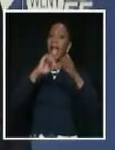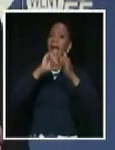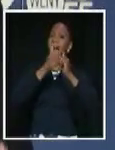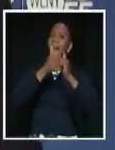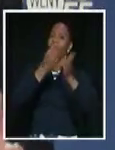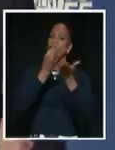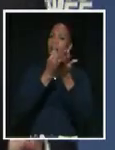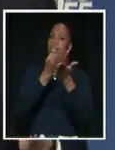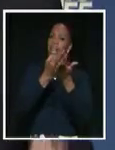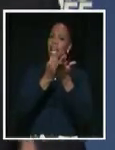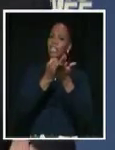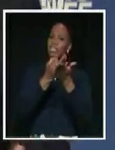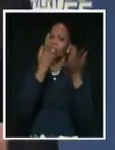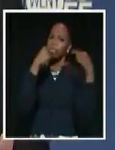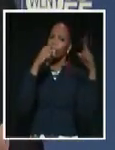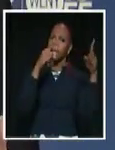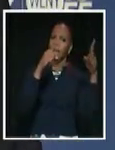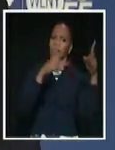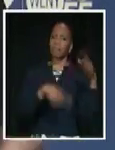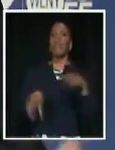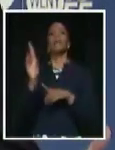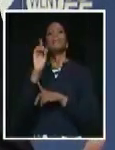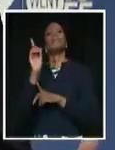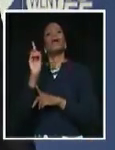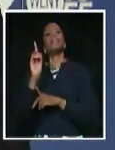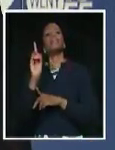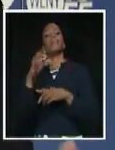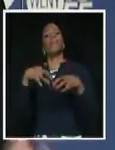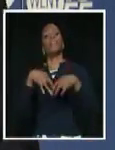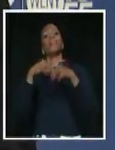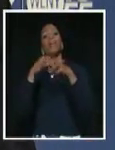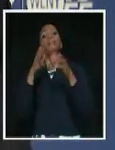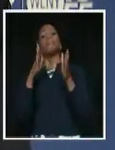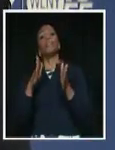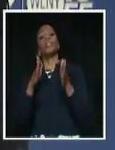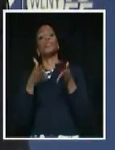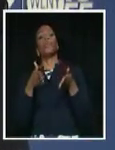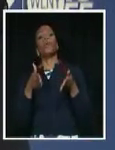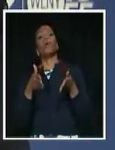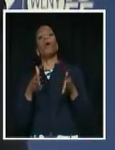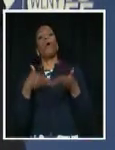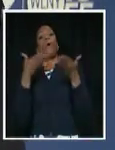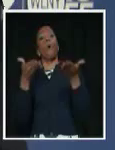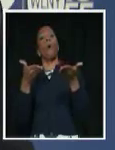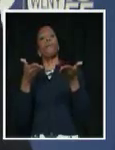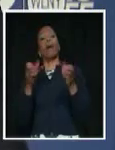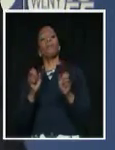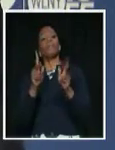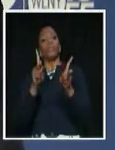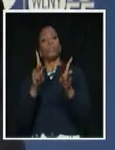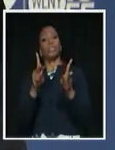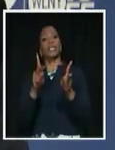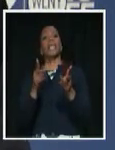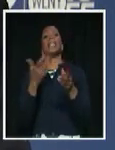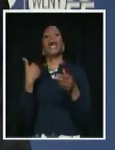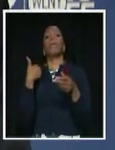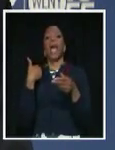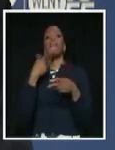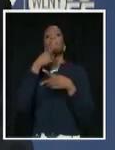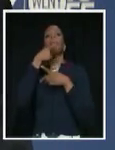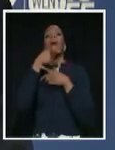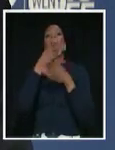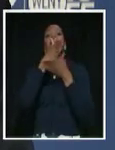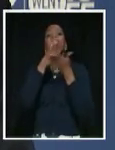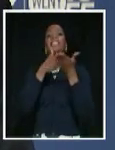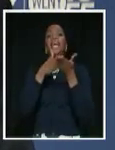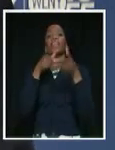would offer to developers is opportunities that they can't have right now. Look, this is the key part. The public sector controls the spigot of of development. We would